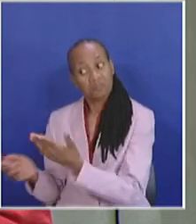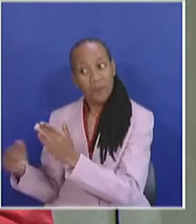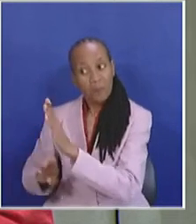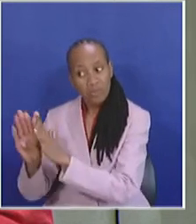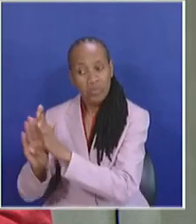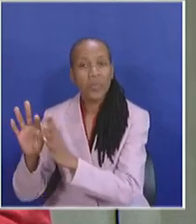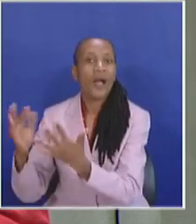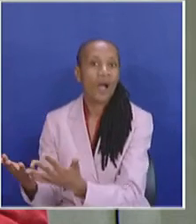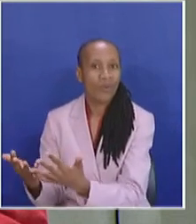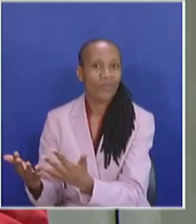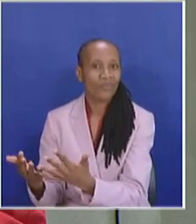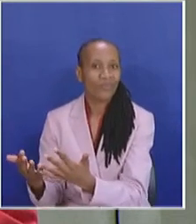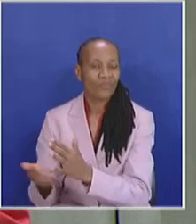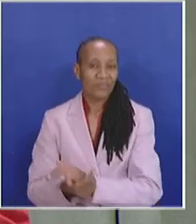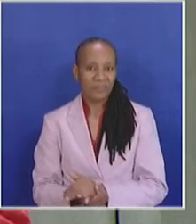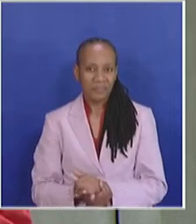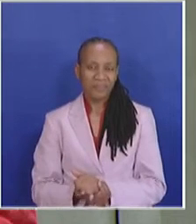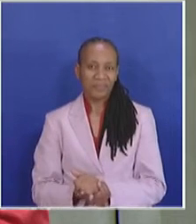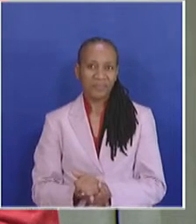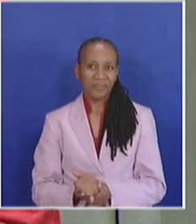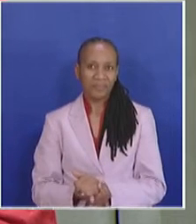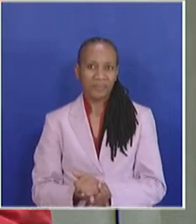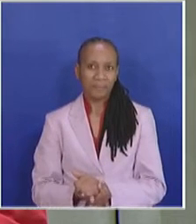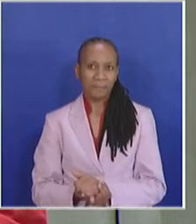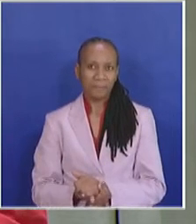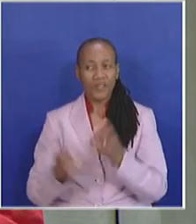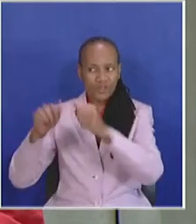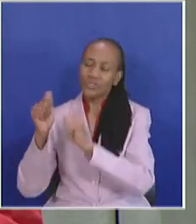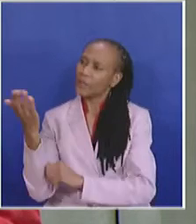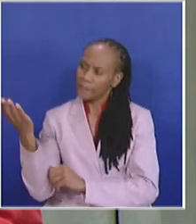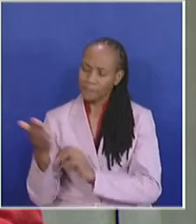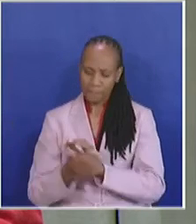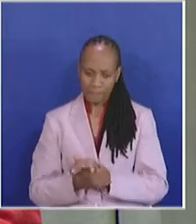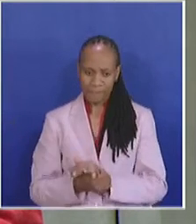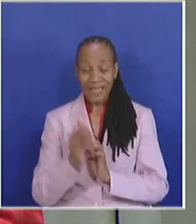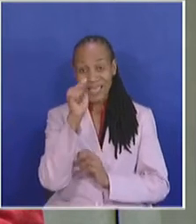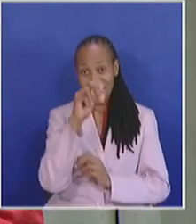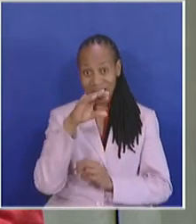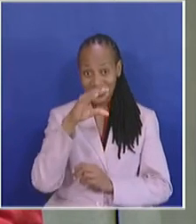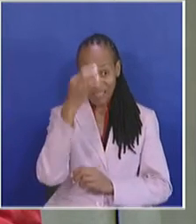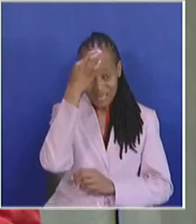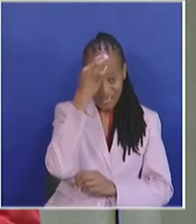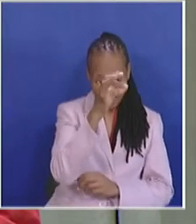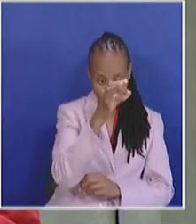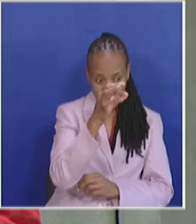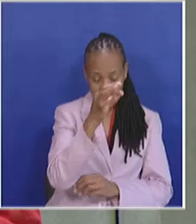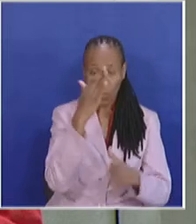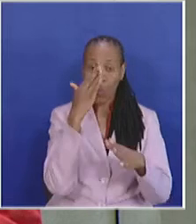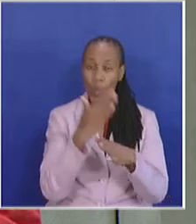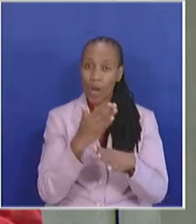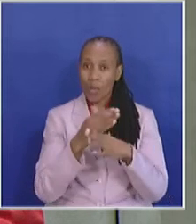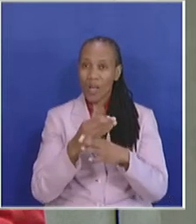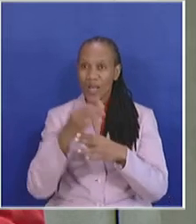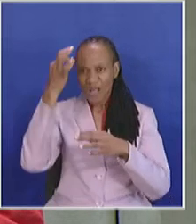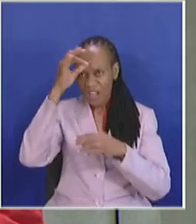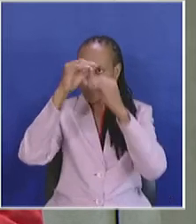since the last Provincial Week. And Honorable Chair, the ANC-led government through the 3 tiers